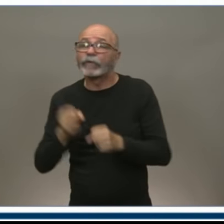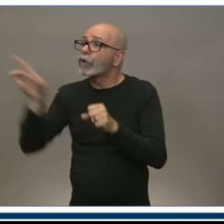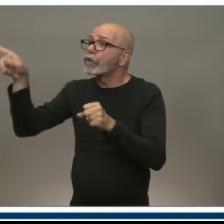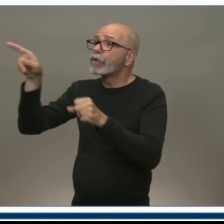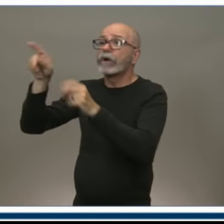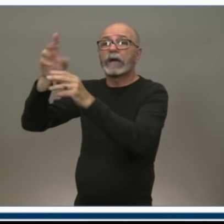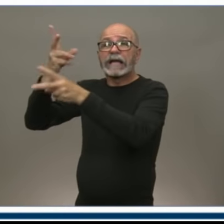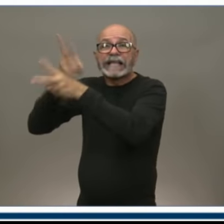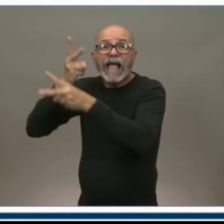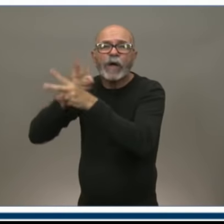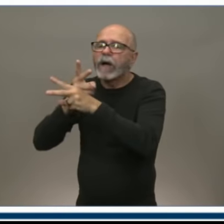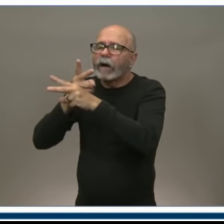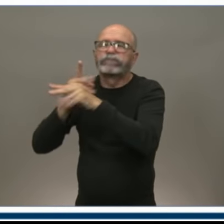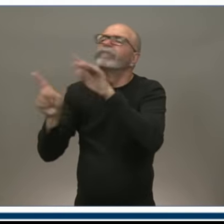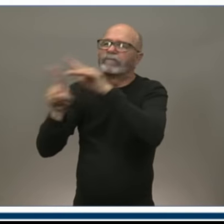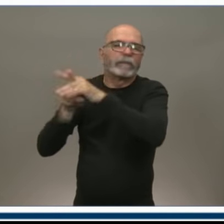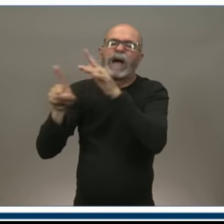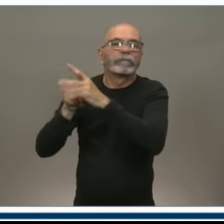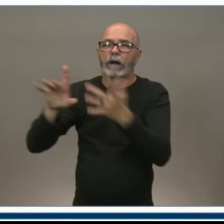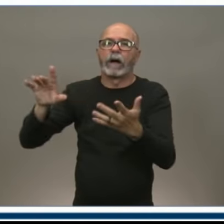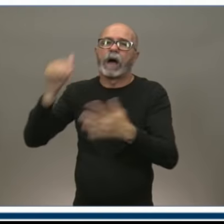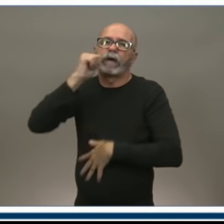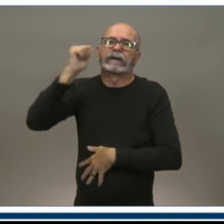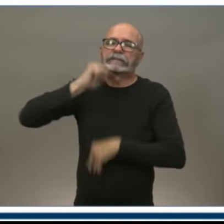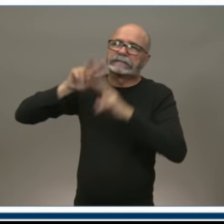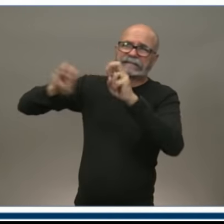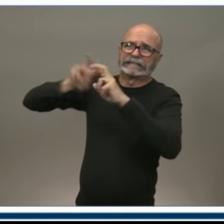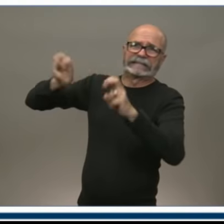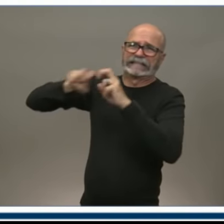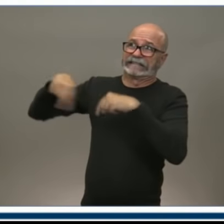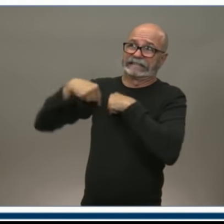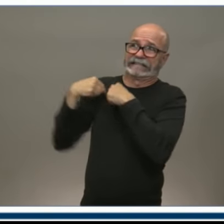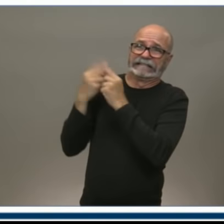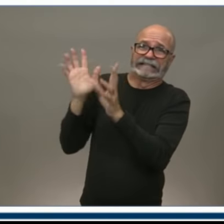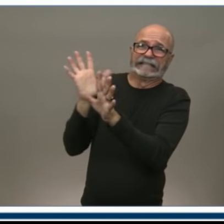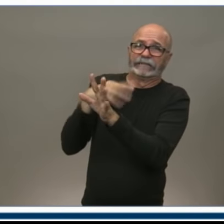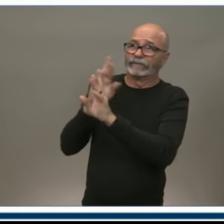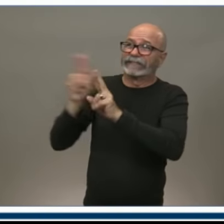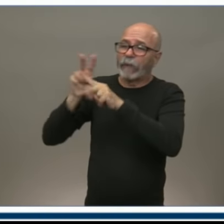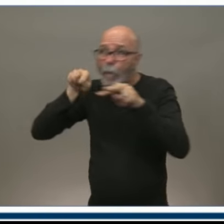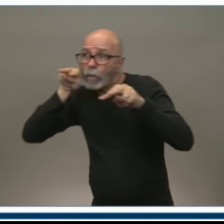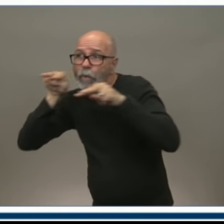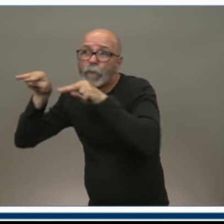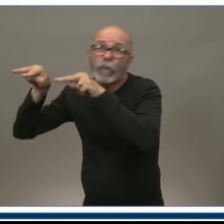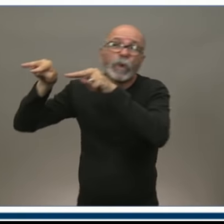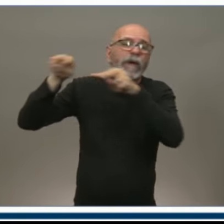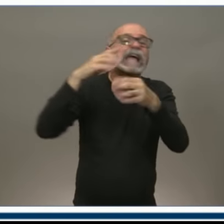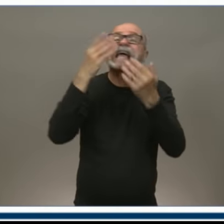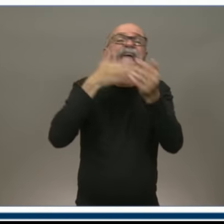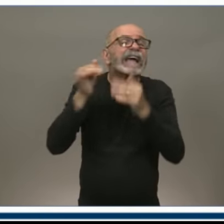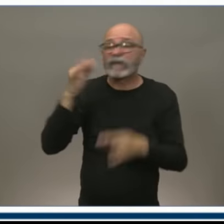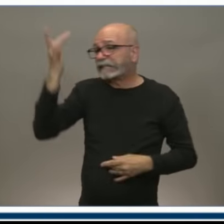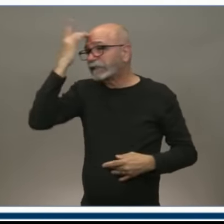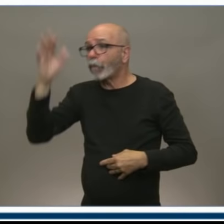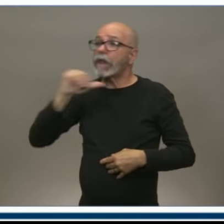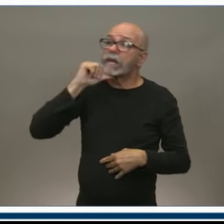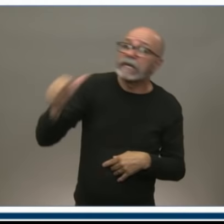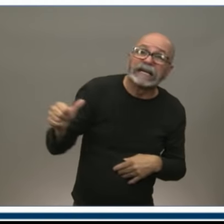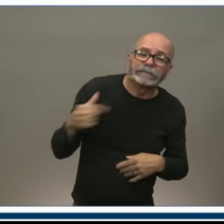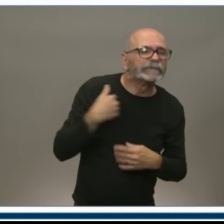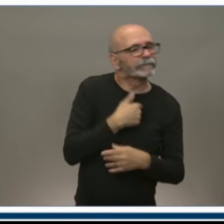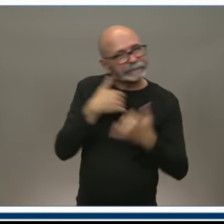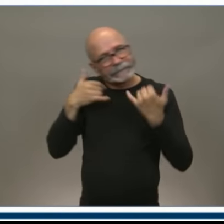day for the last 9 months and well before COVID, ready to look after us no matter what we have. And it's we need